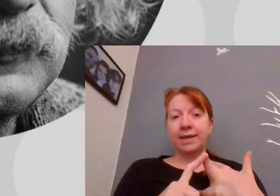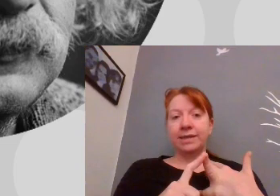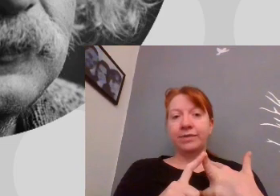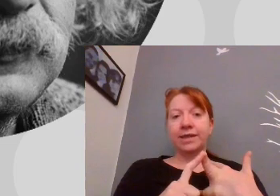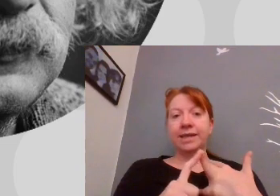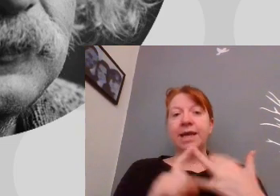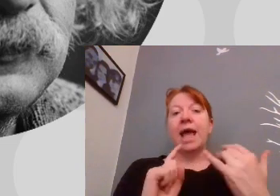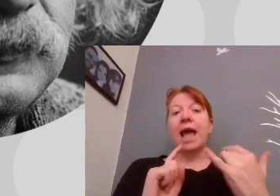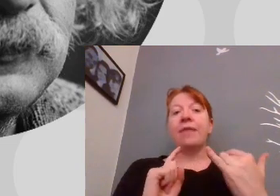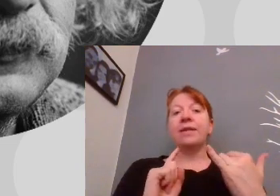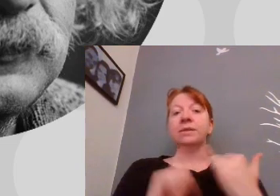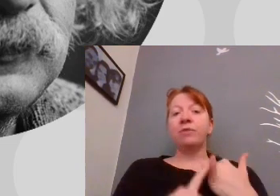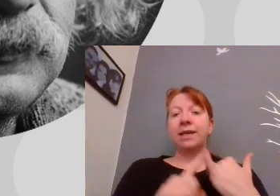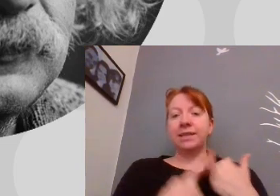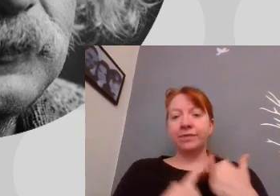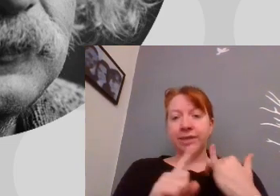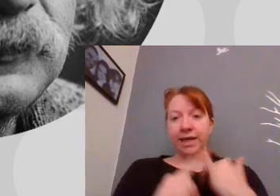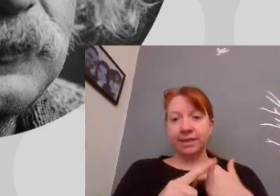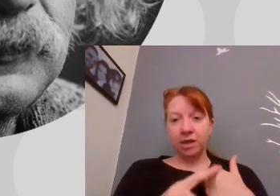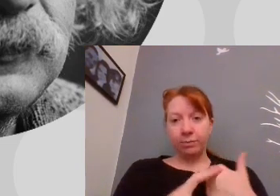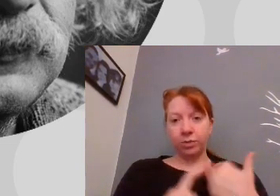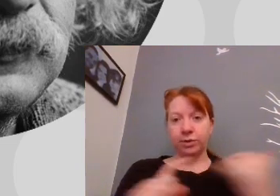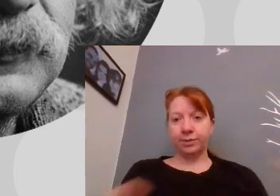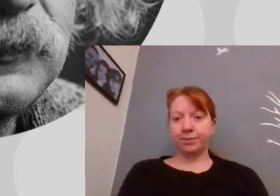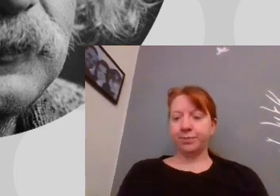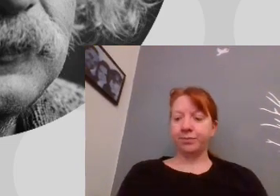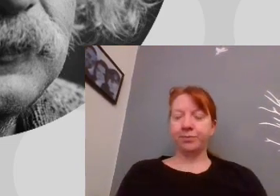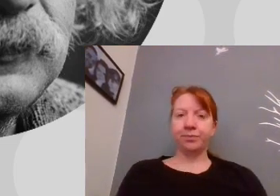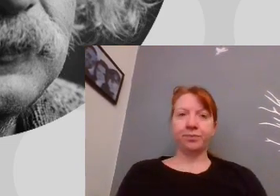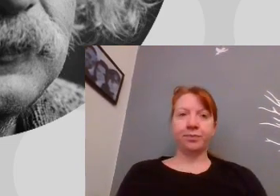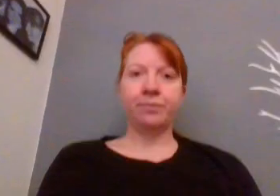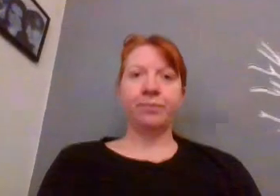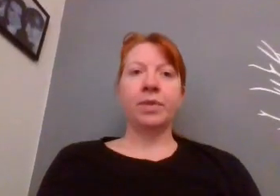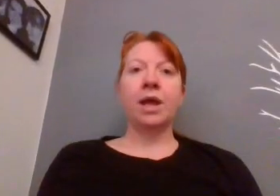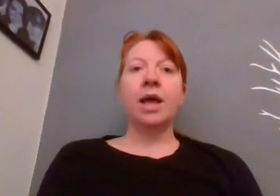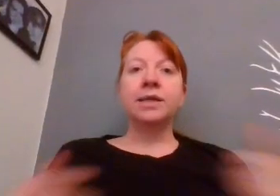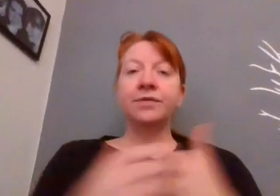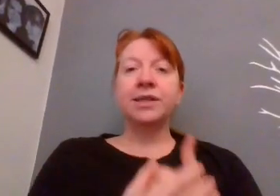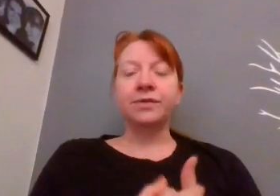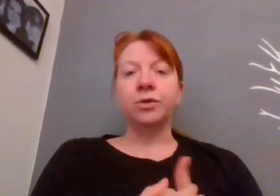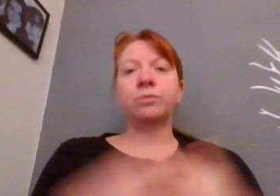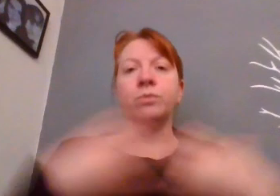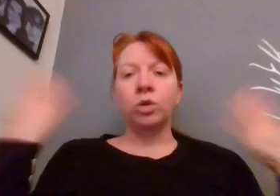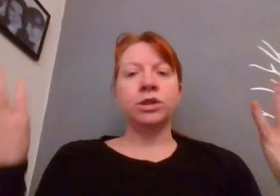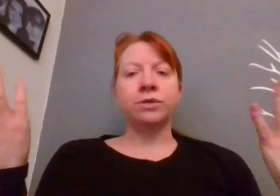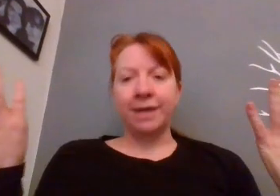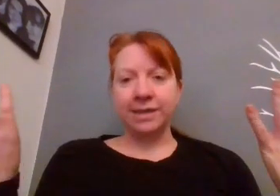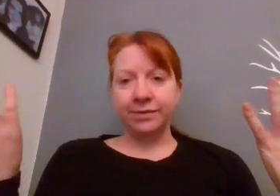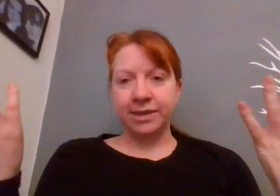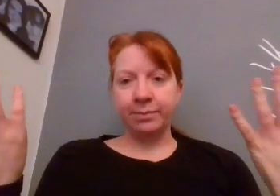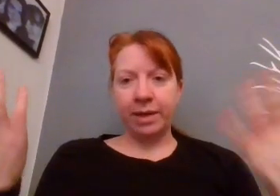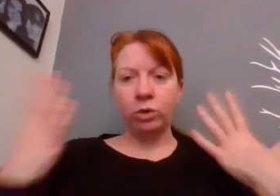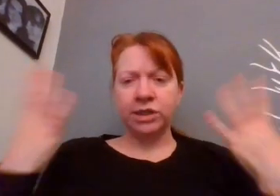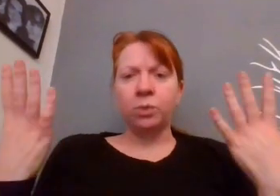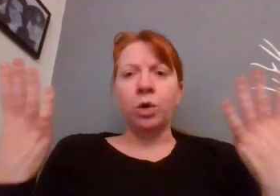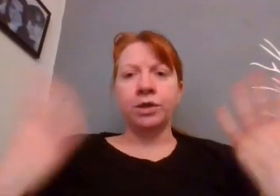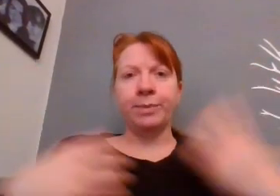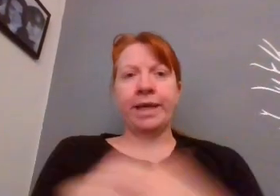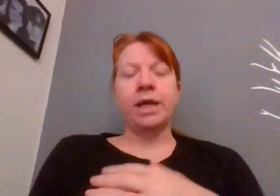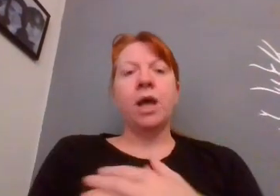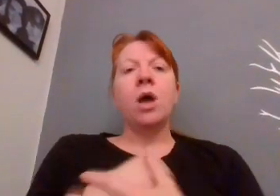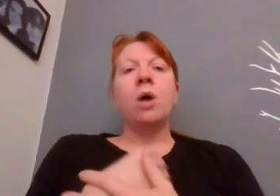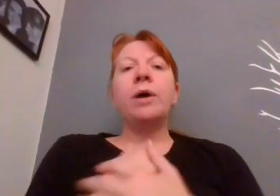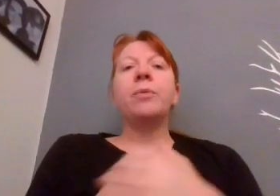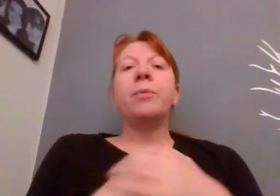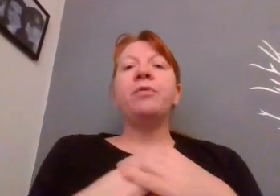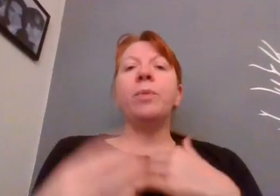general relativity, and then some relativity examples. So first of all, what does relativity mean? What does the word